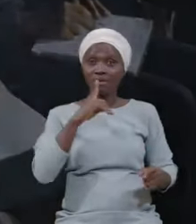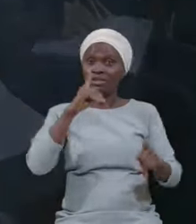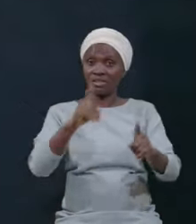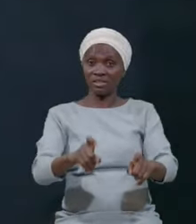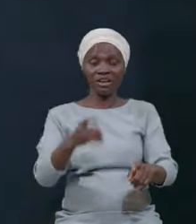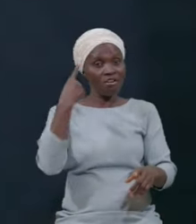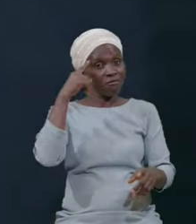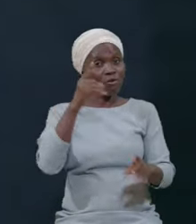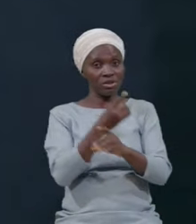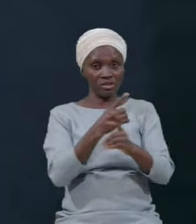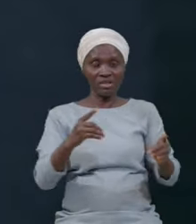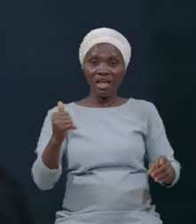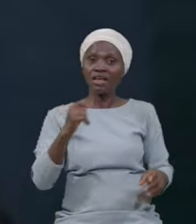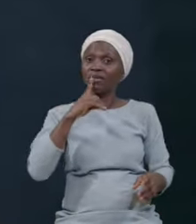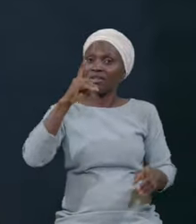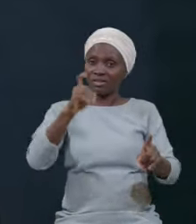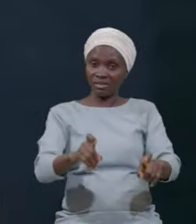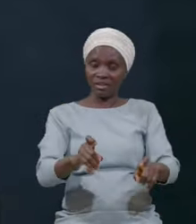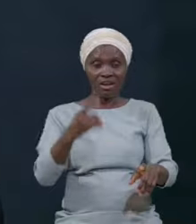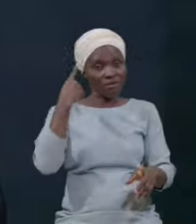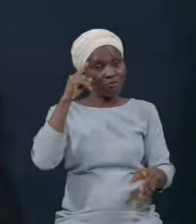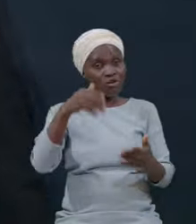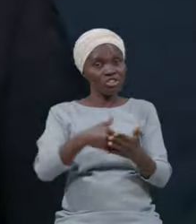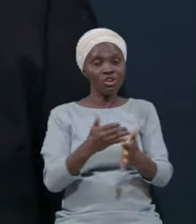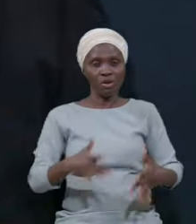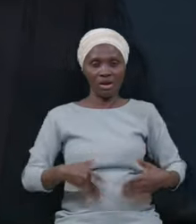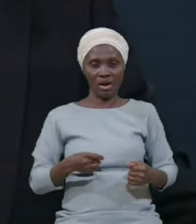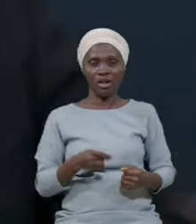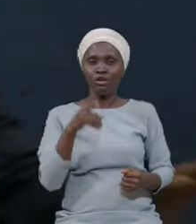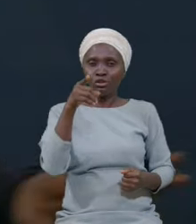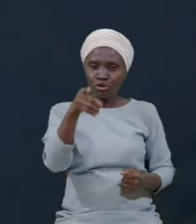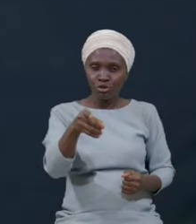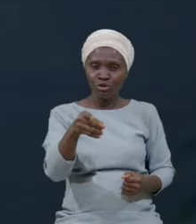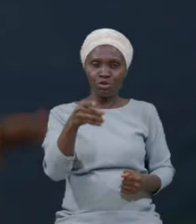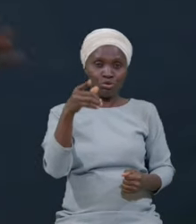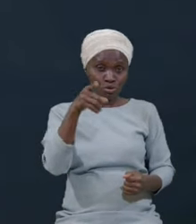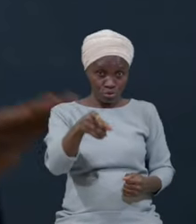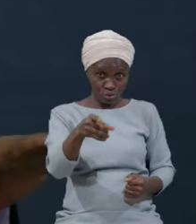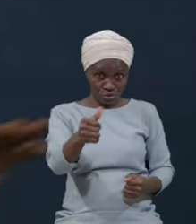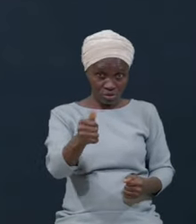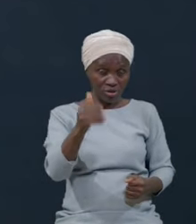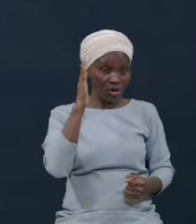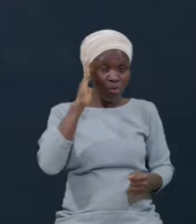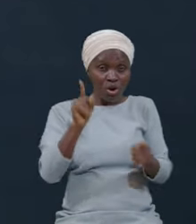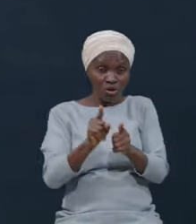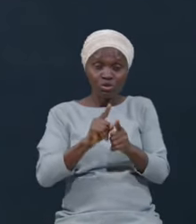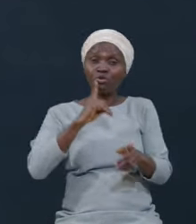decree for the new life. Thou shalt also decree a thing, and it shall be established for